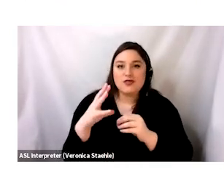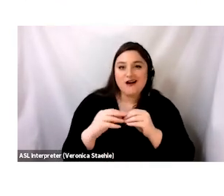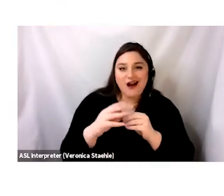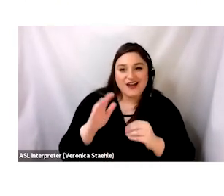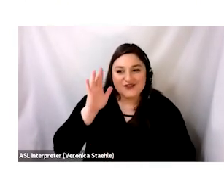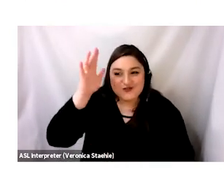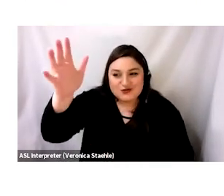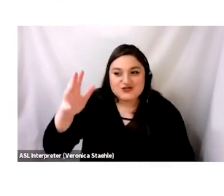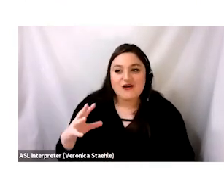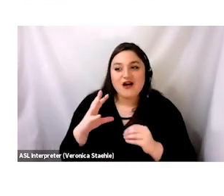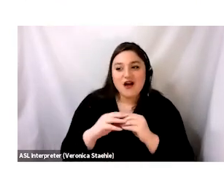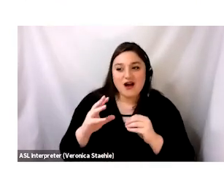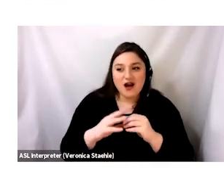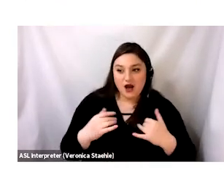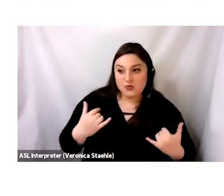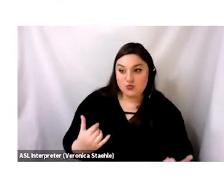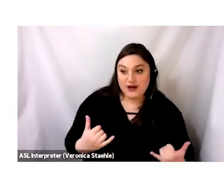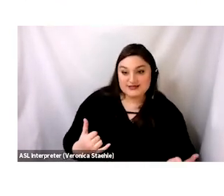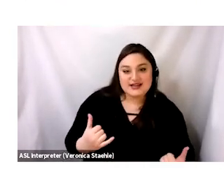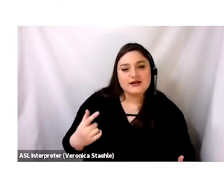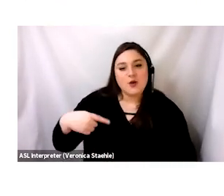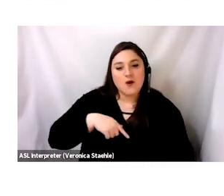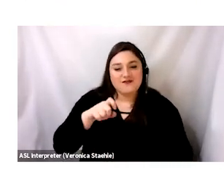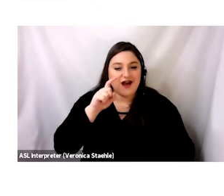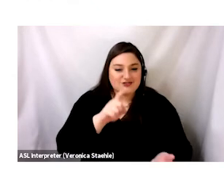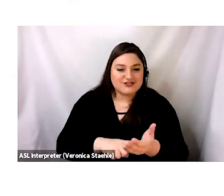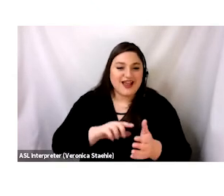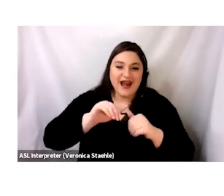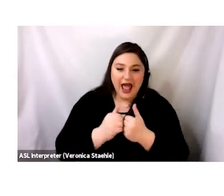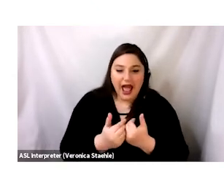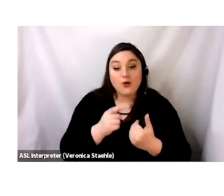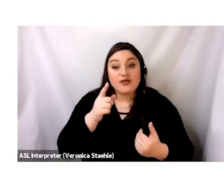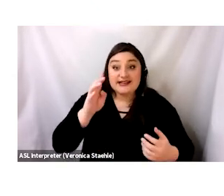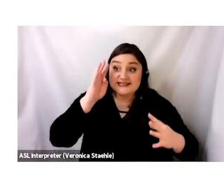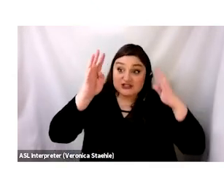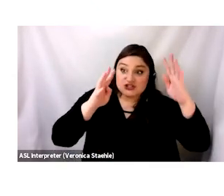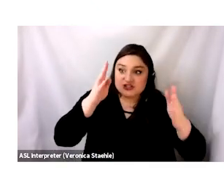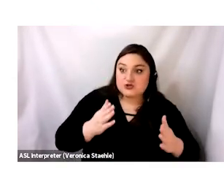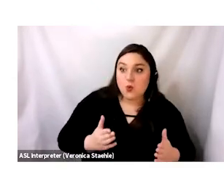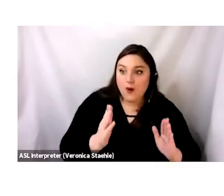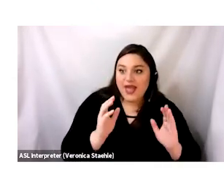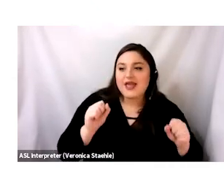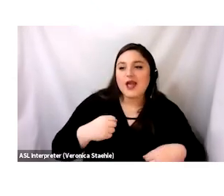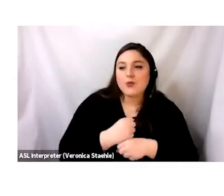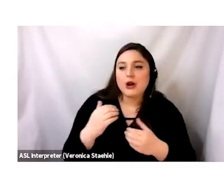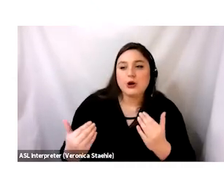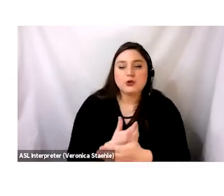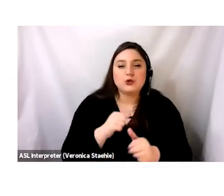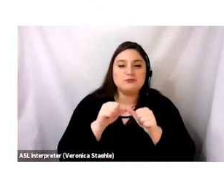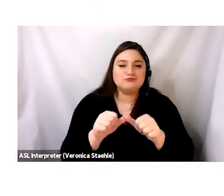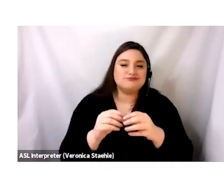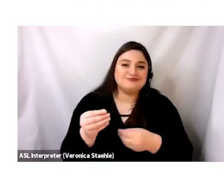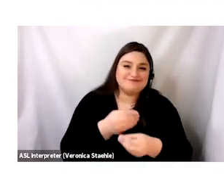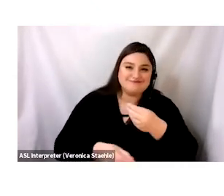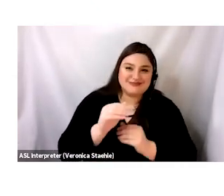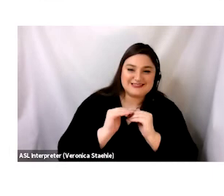between cotton, indigeneity, colonialism, and capitalism can help us create more sustainable cotton production in the long run, which is